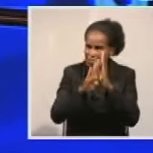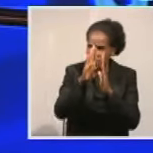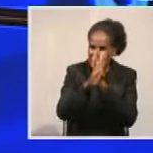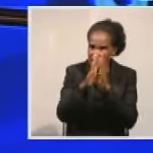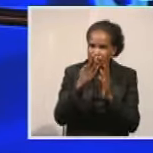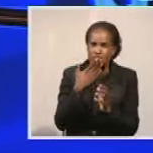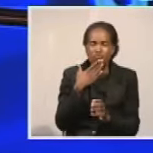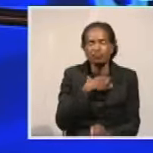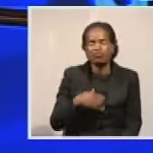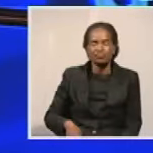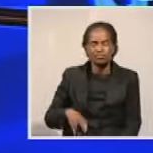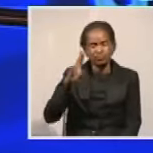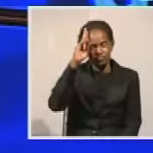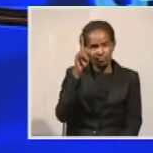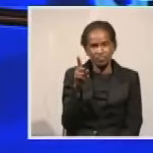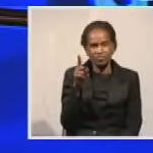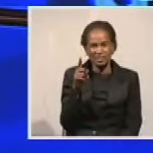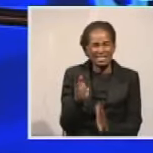The man was just all over.